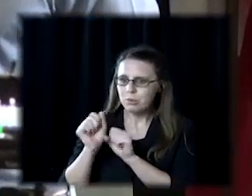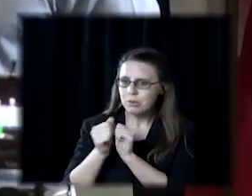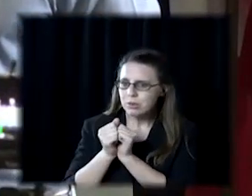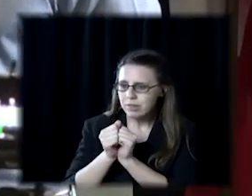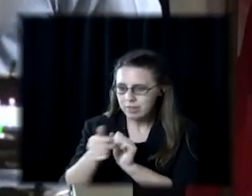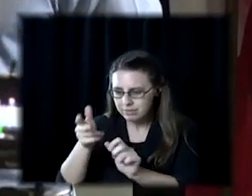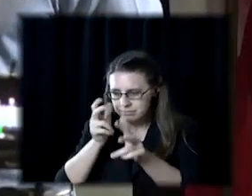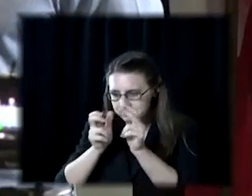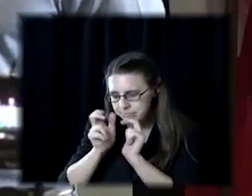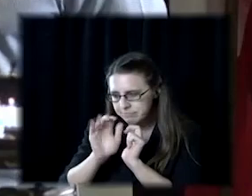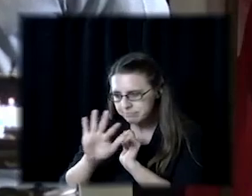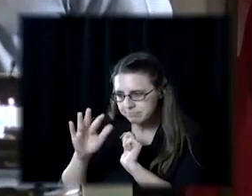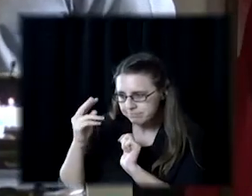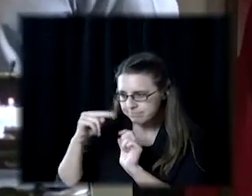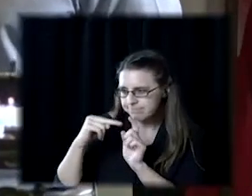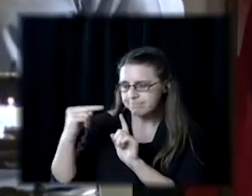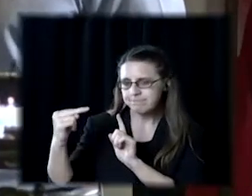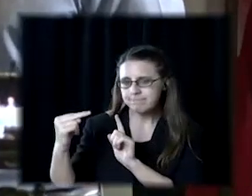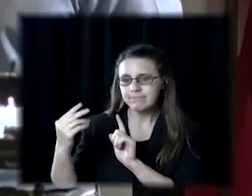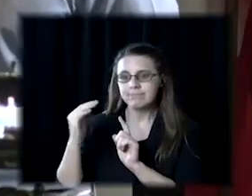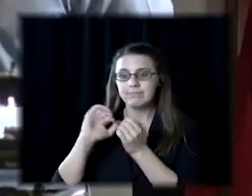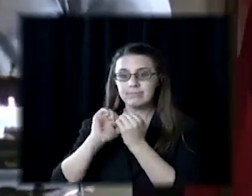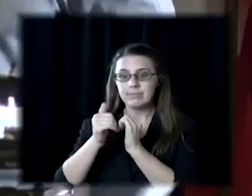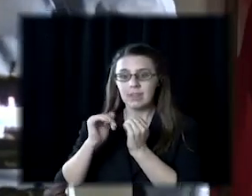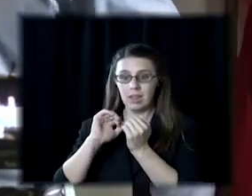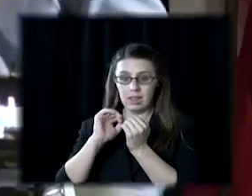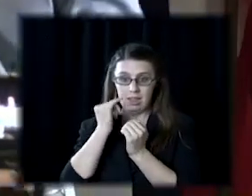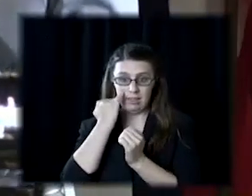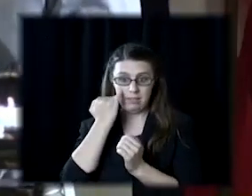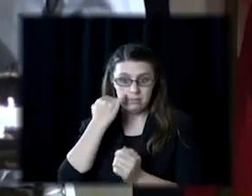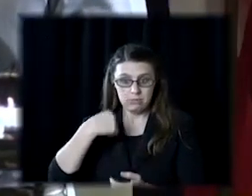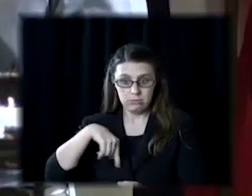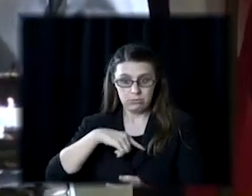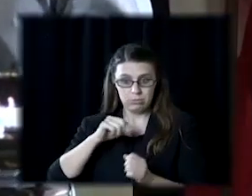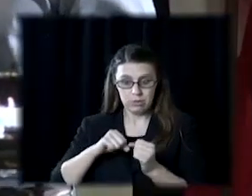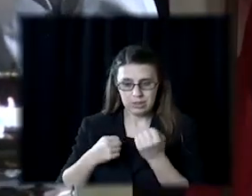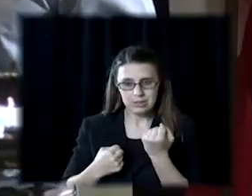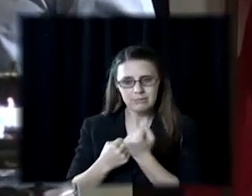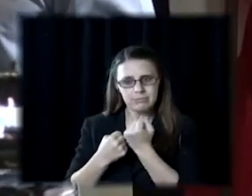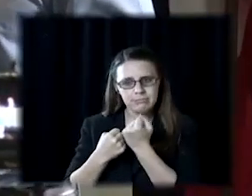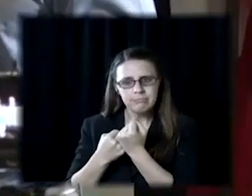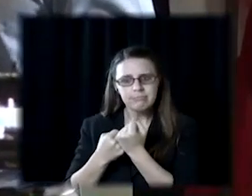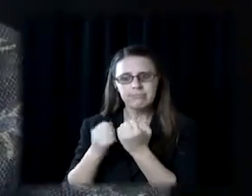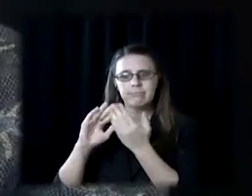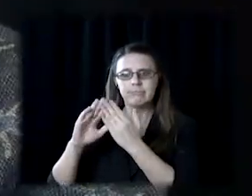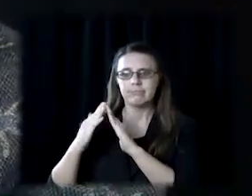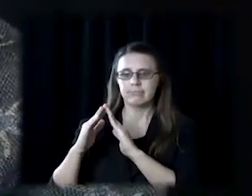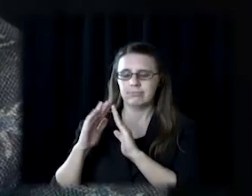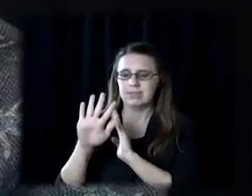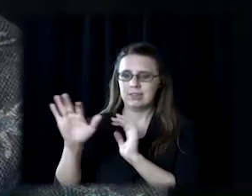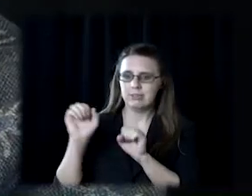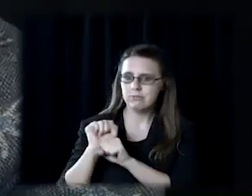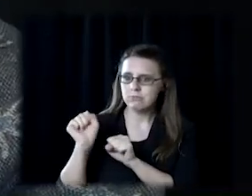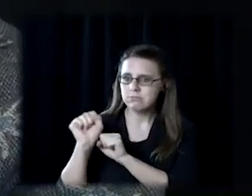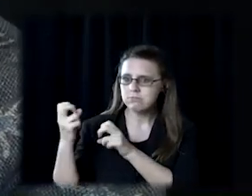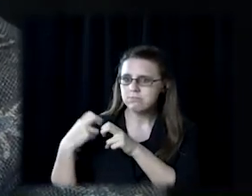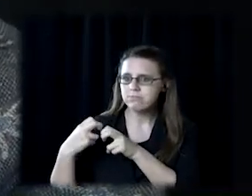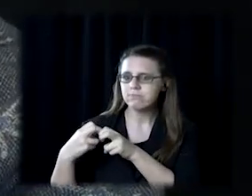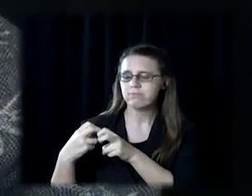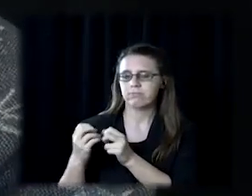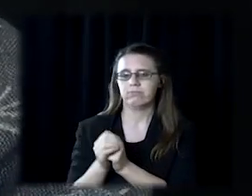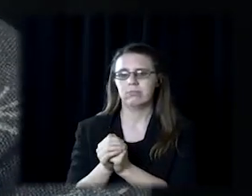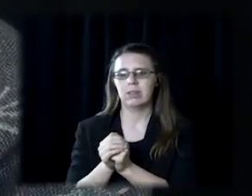whether or not we can assist and support the municipalities in the very difficult work they have to do, notwithstanding the fact that the